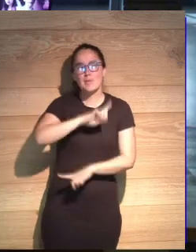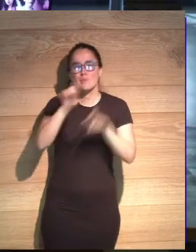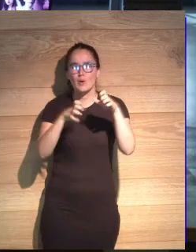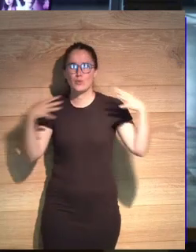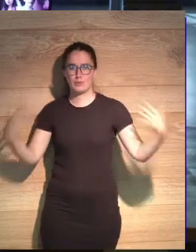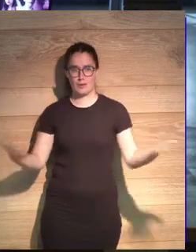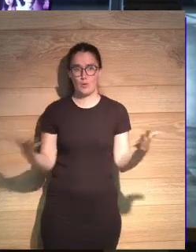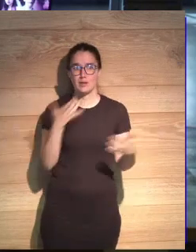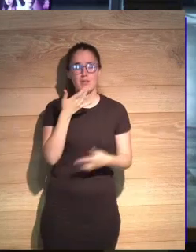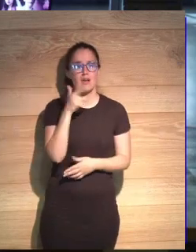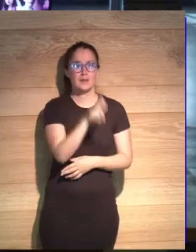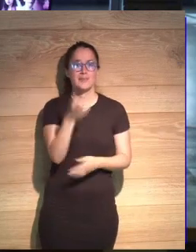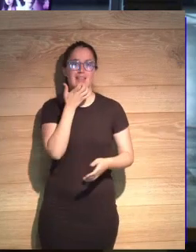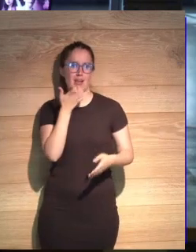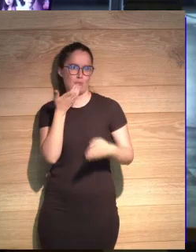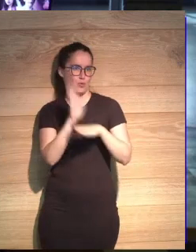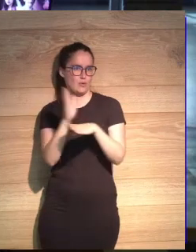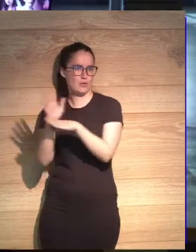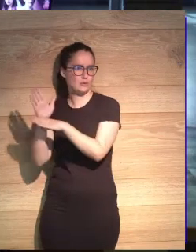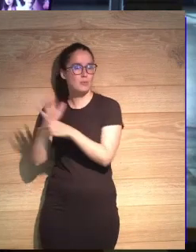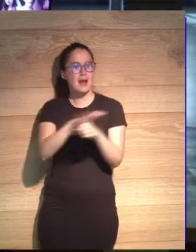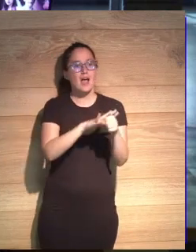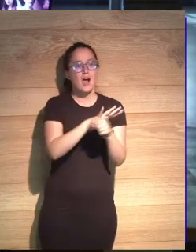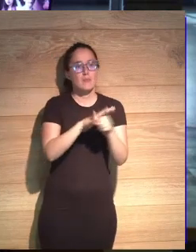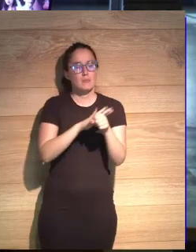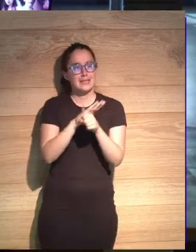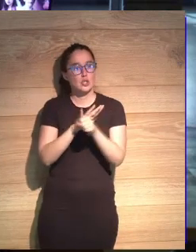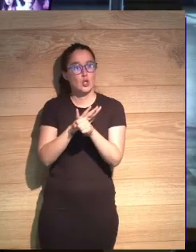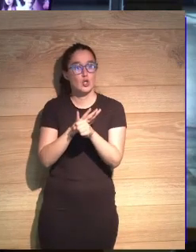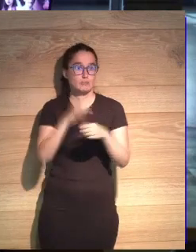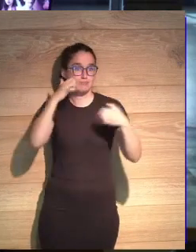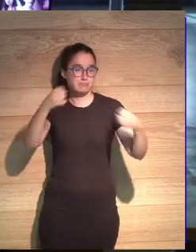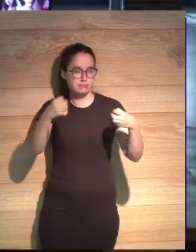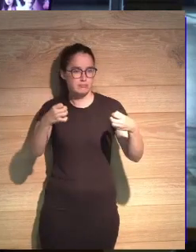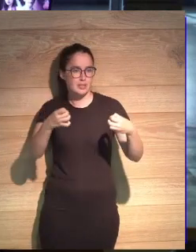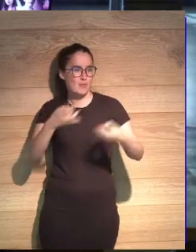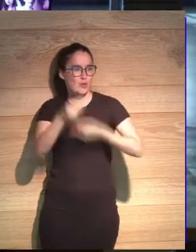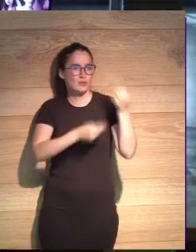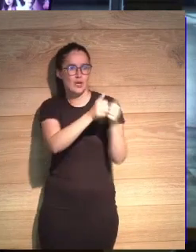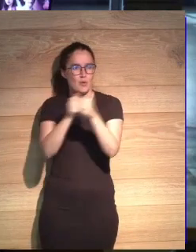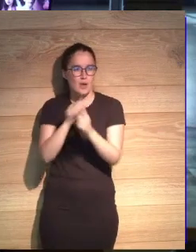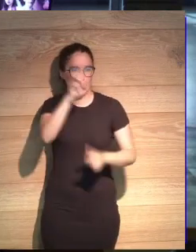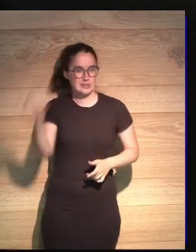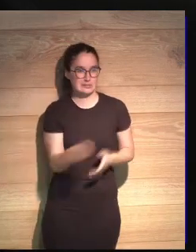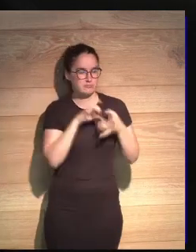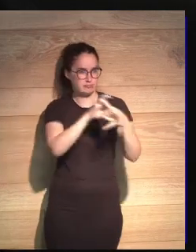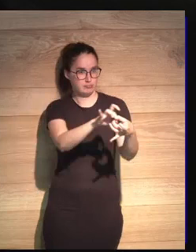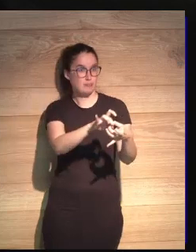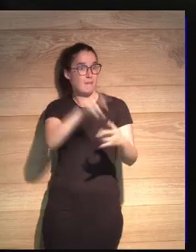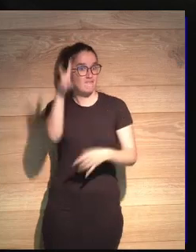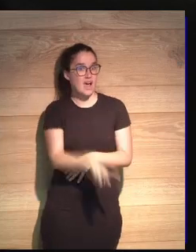is, you've mentioned a lot of examples here of places where within the medical industry, you know, these VR games and these other games have sort of been